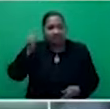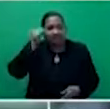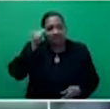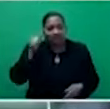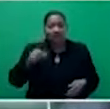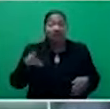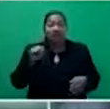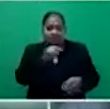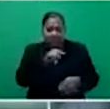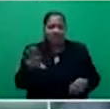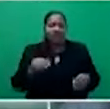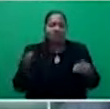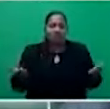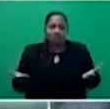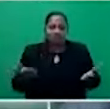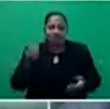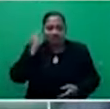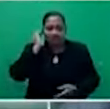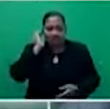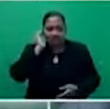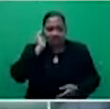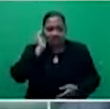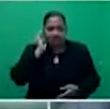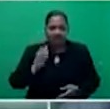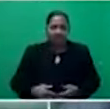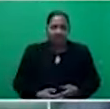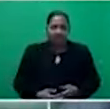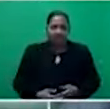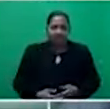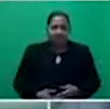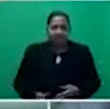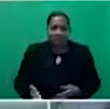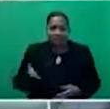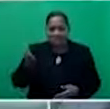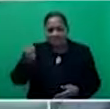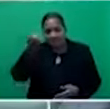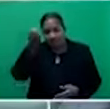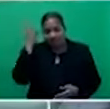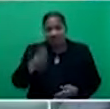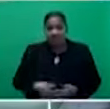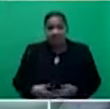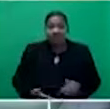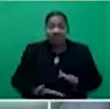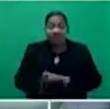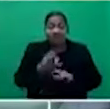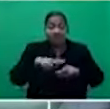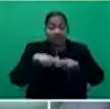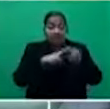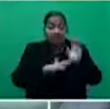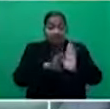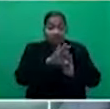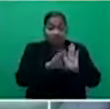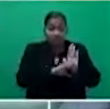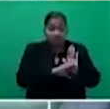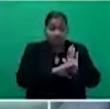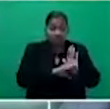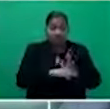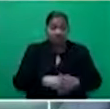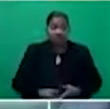Mr. Speaker, sir, Mr. Speaker, sir, he forgets that under the Fijian Constitution, sir, that the